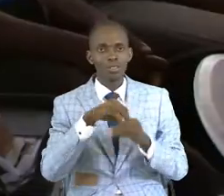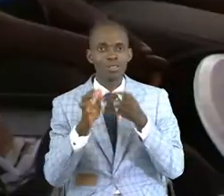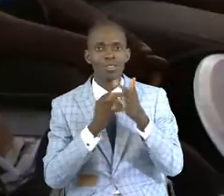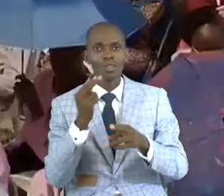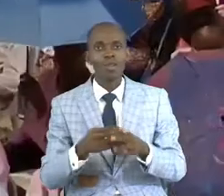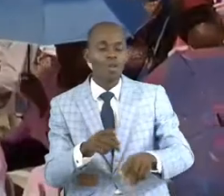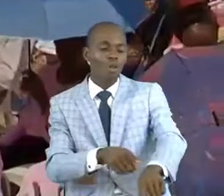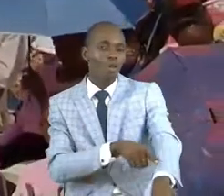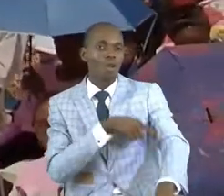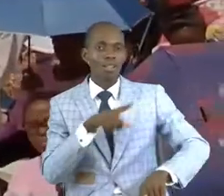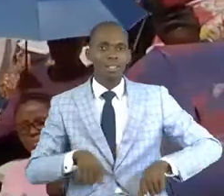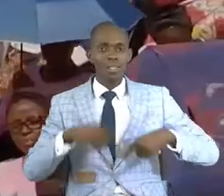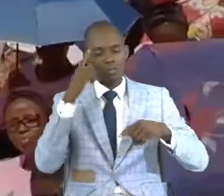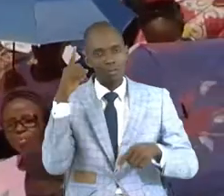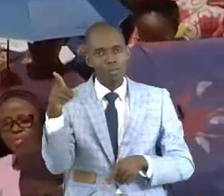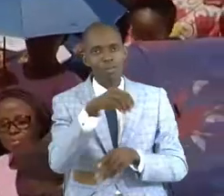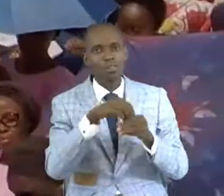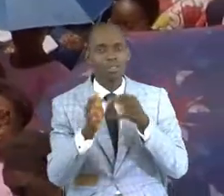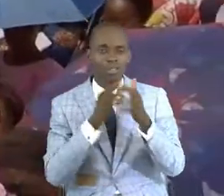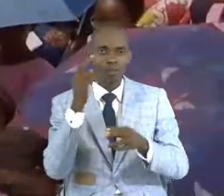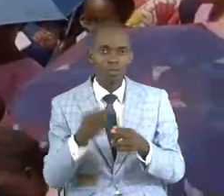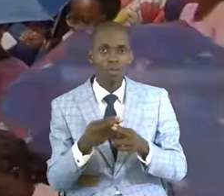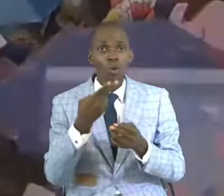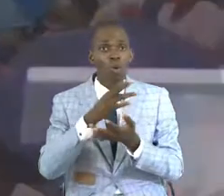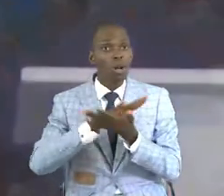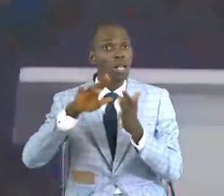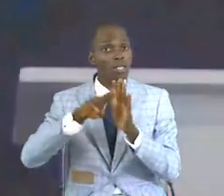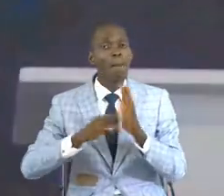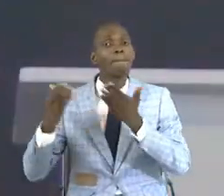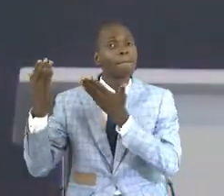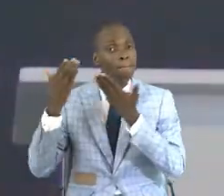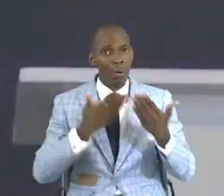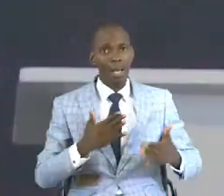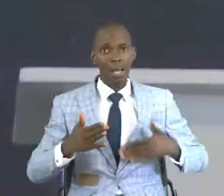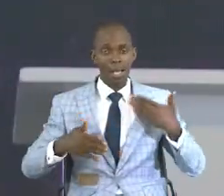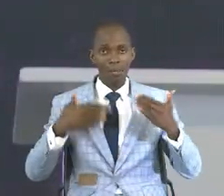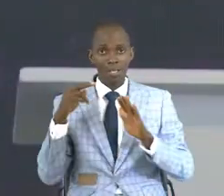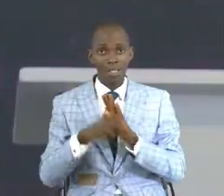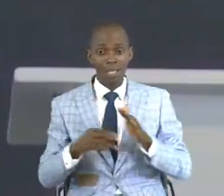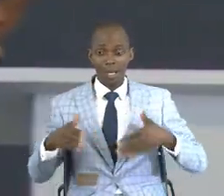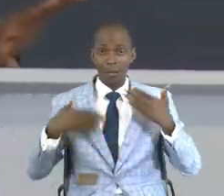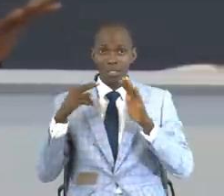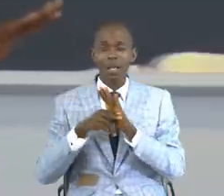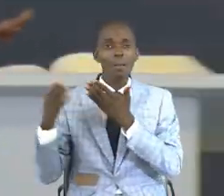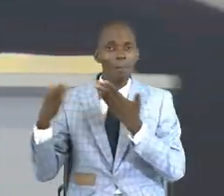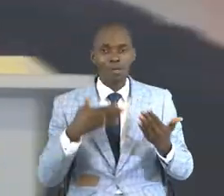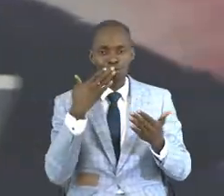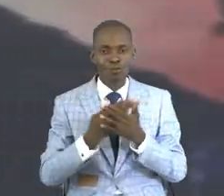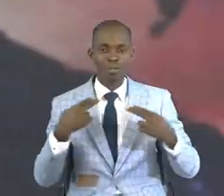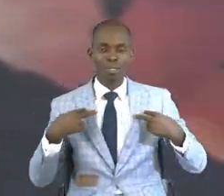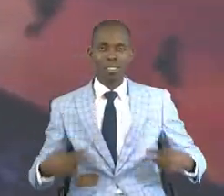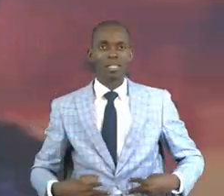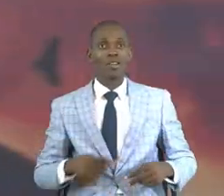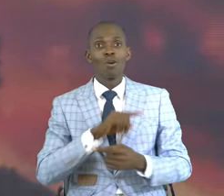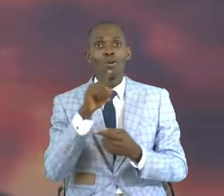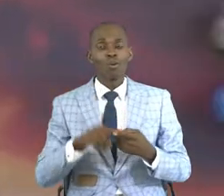life. Holiness brings happiness. Happiness brings health. And when you are settled in